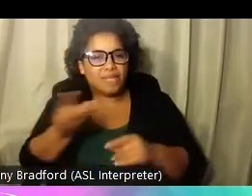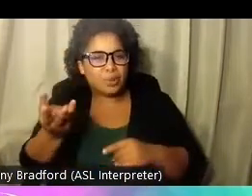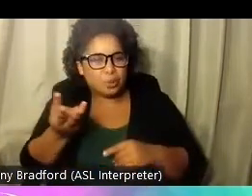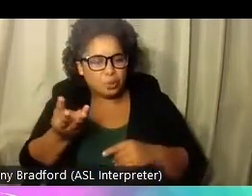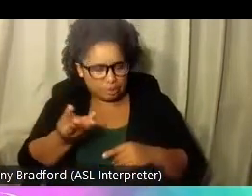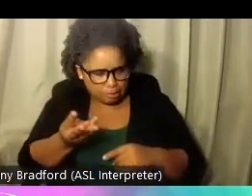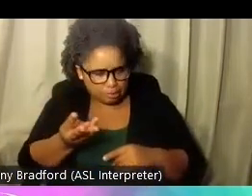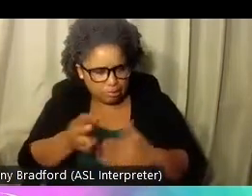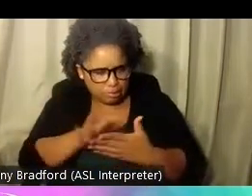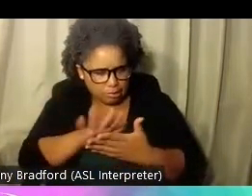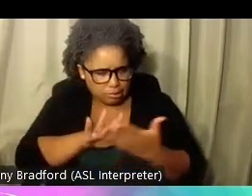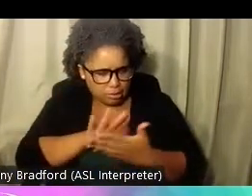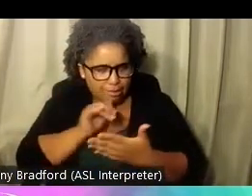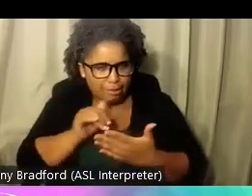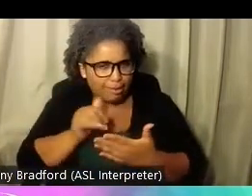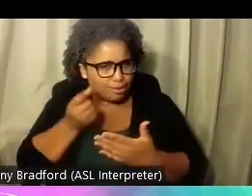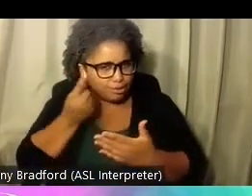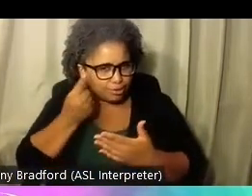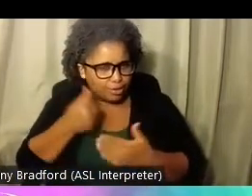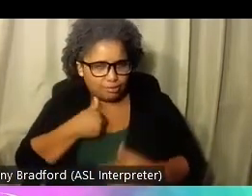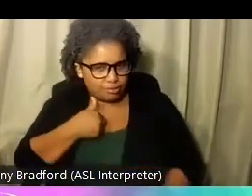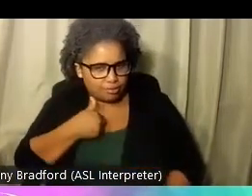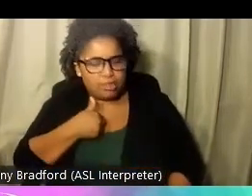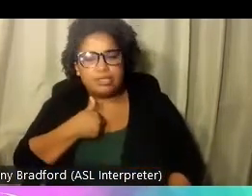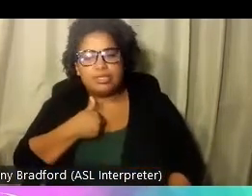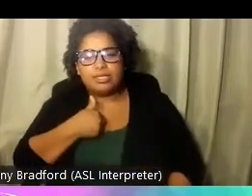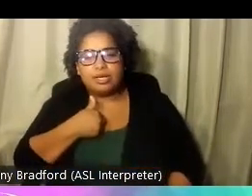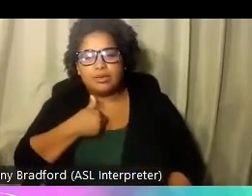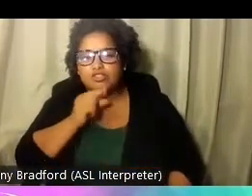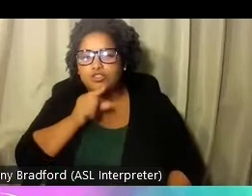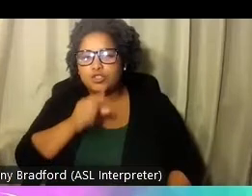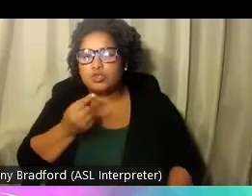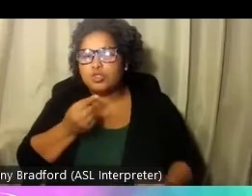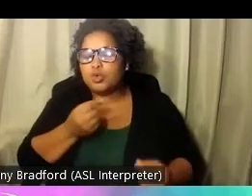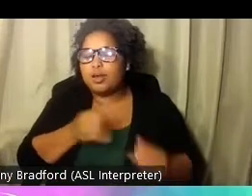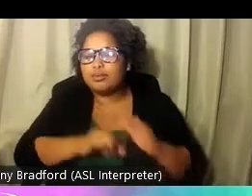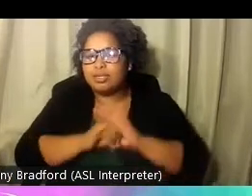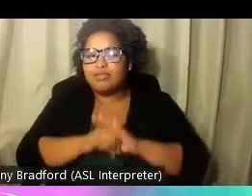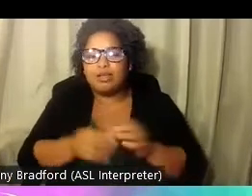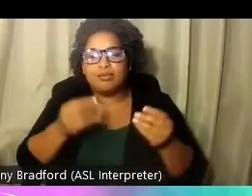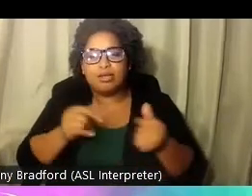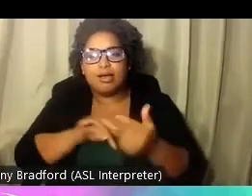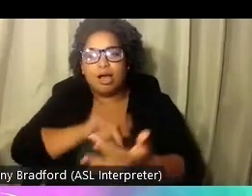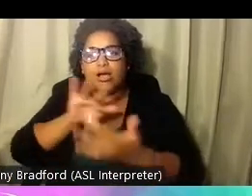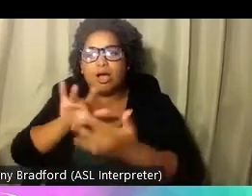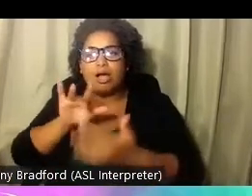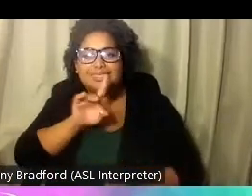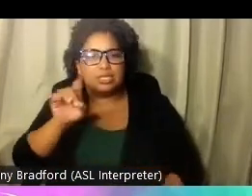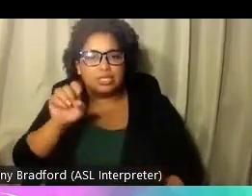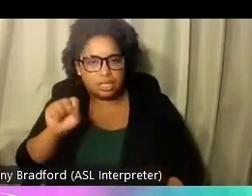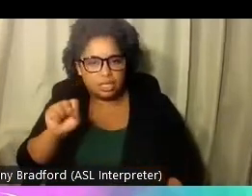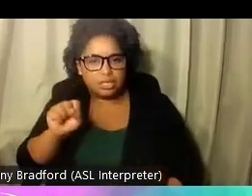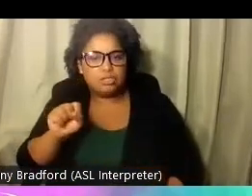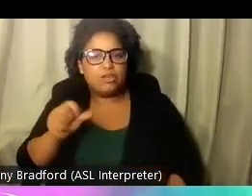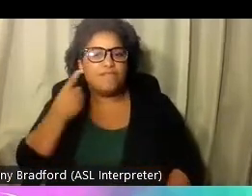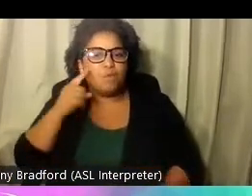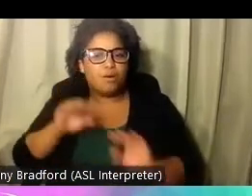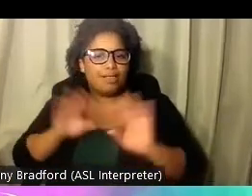wasn't quite sure about. And so I identified those up front and contacted DDS to get